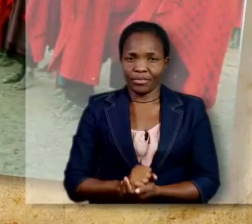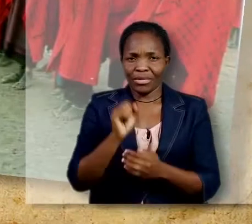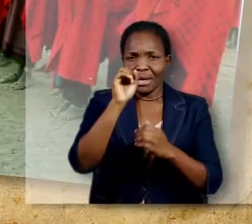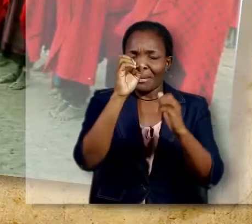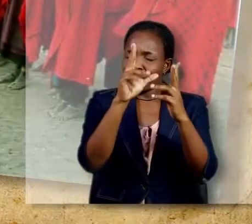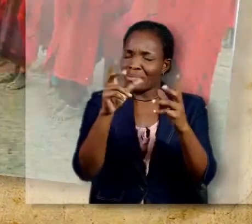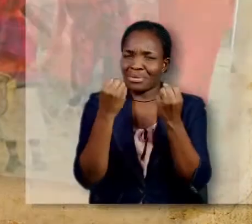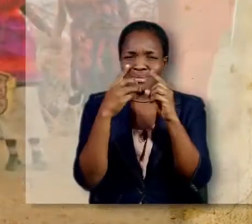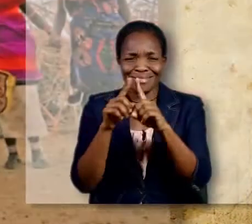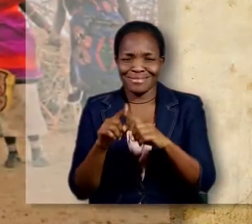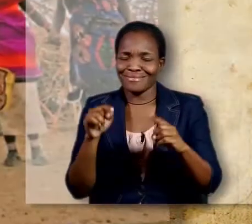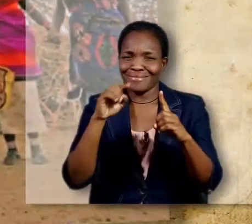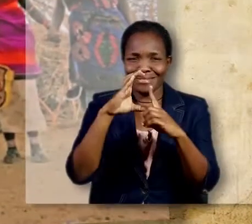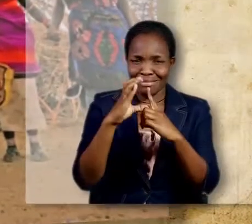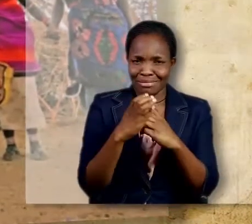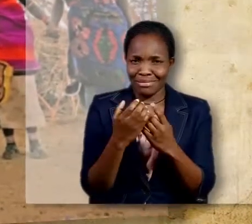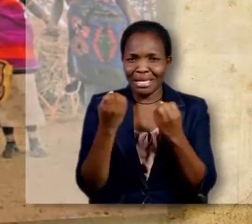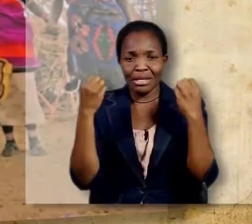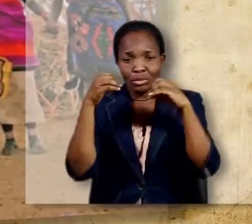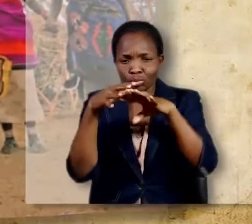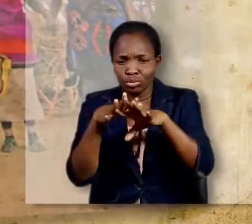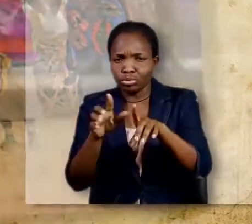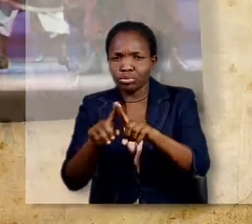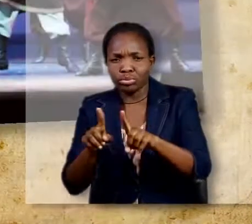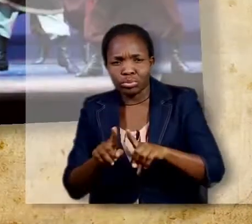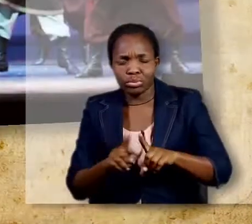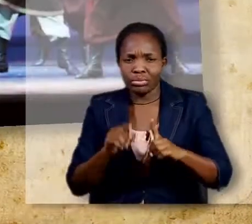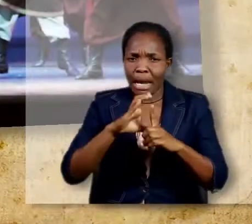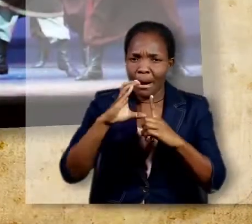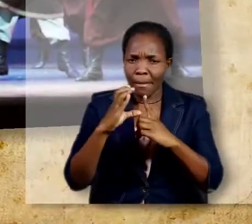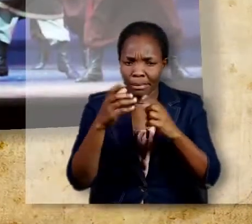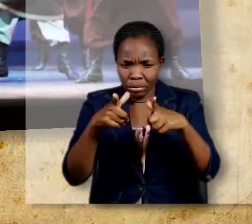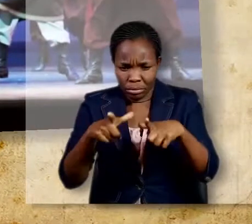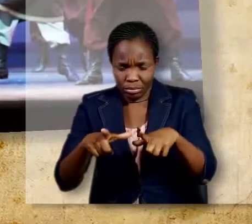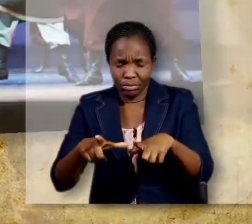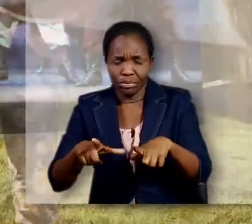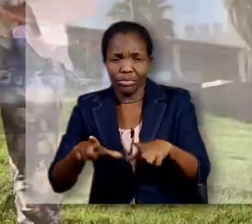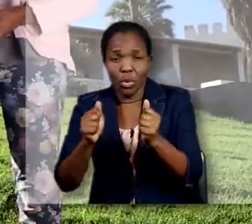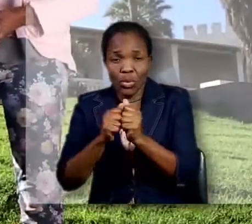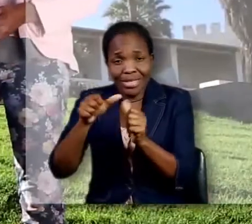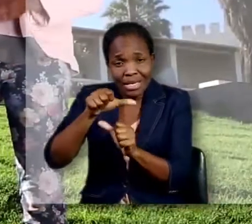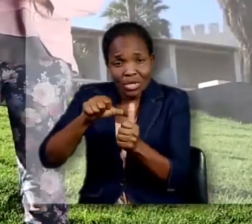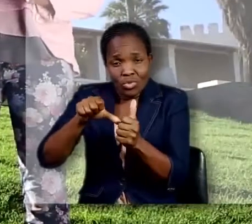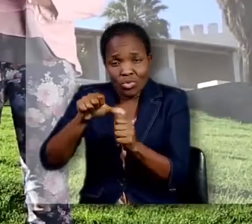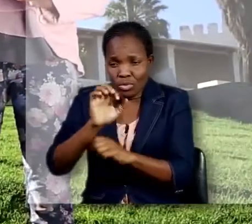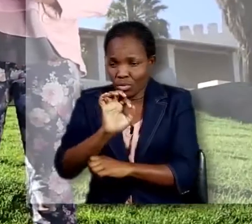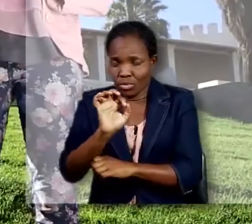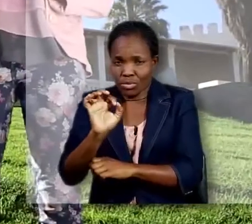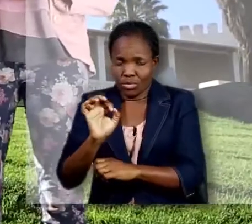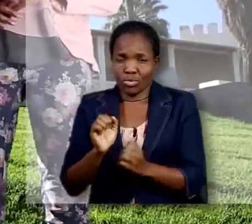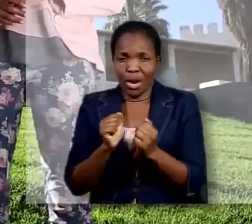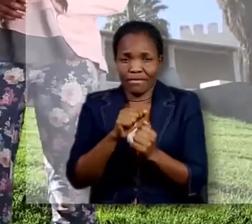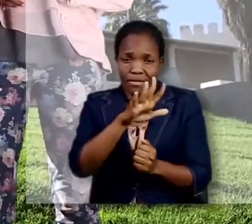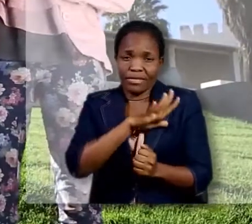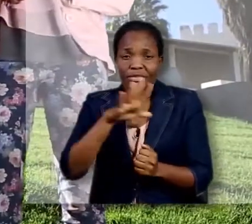ethnic groups. They have diverse origins with different cultural, language, and societal features. There are 54